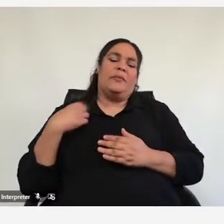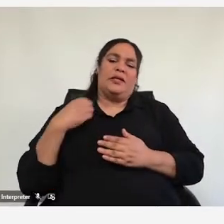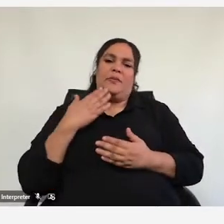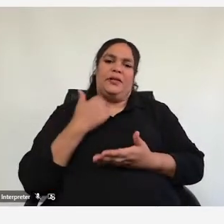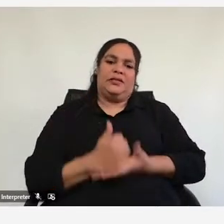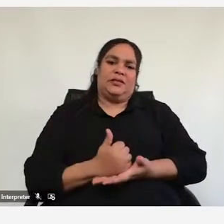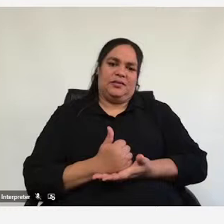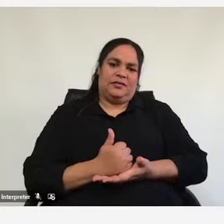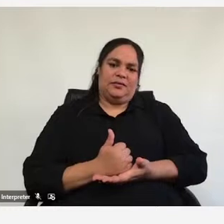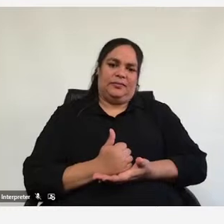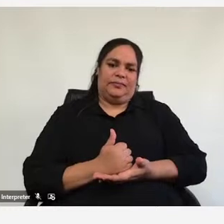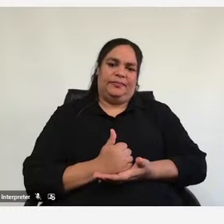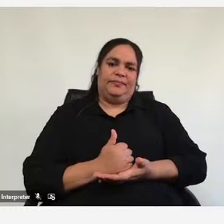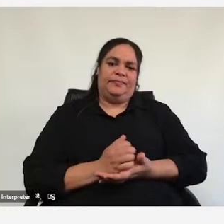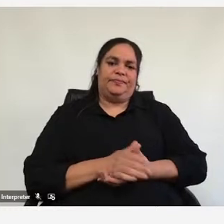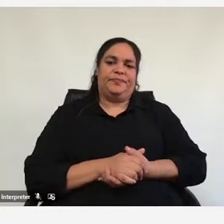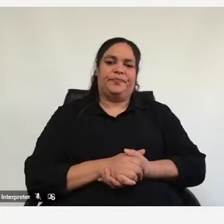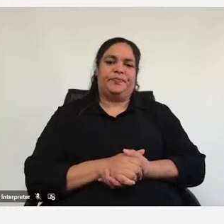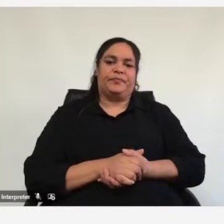seat.